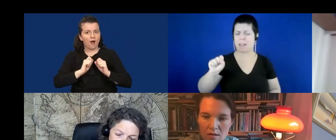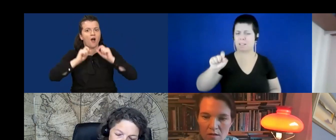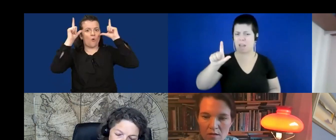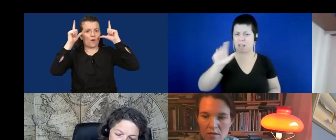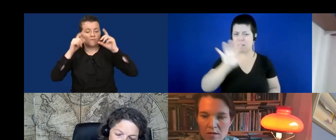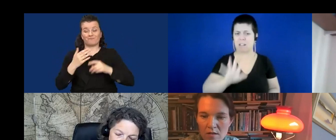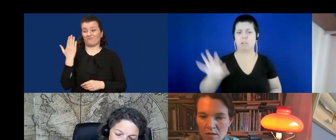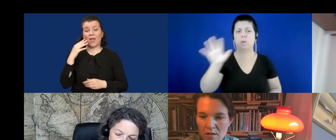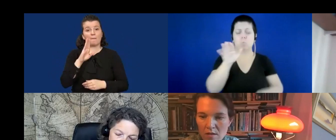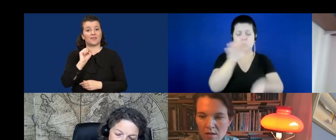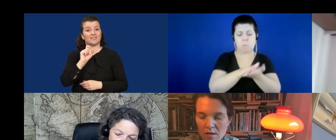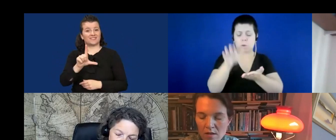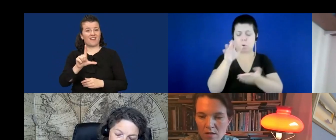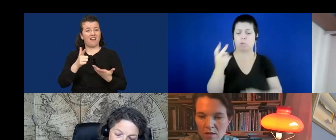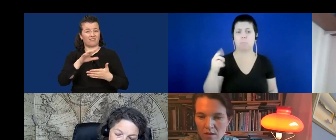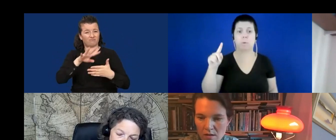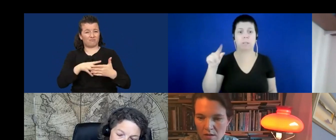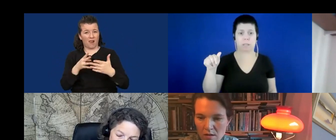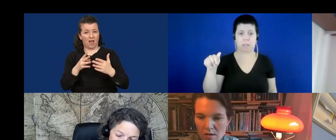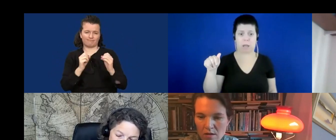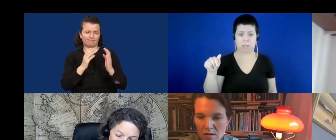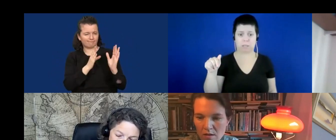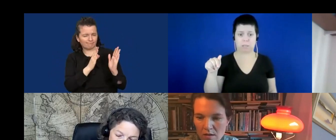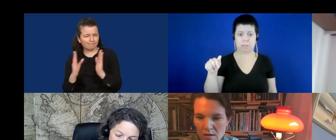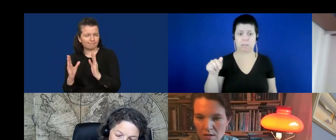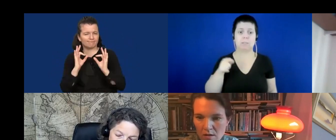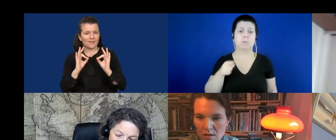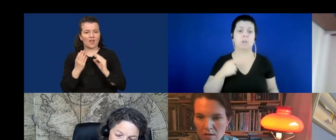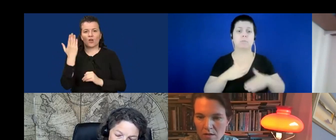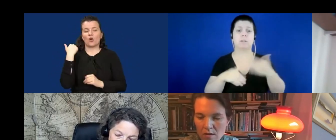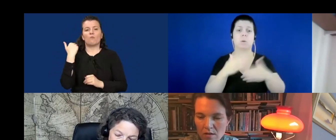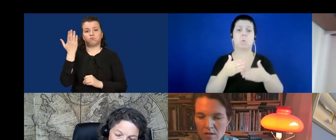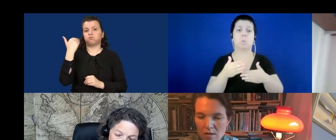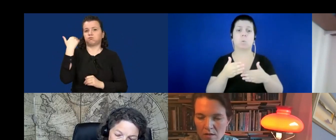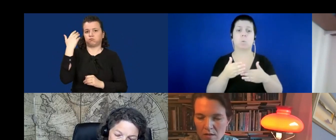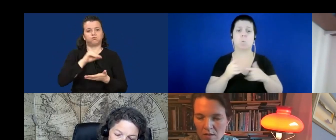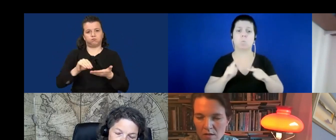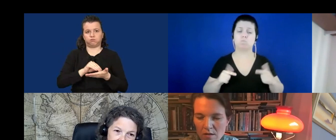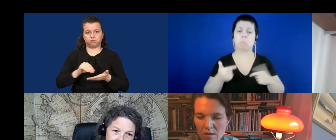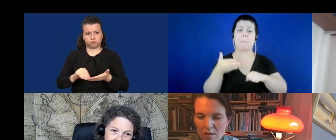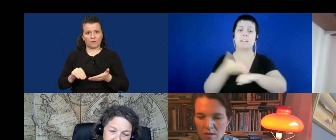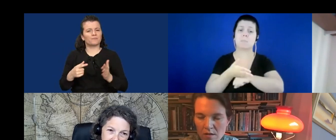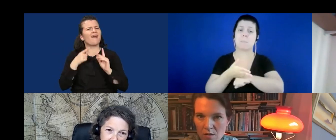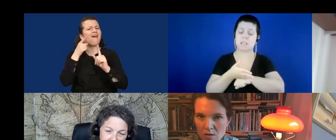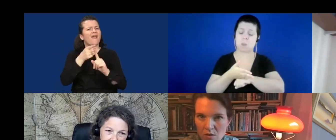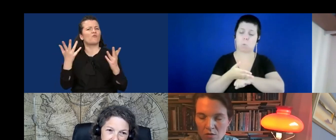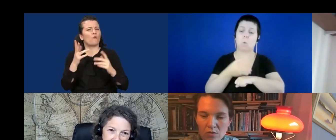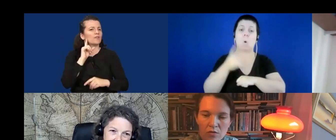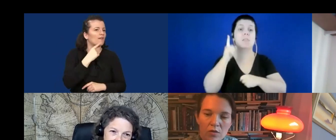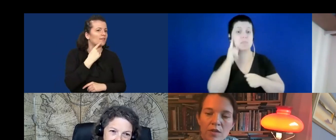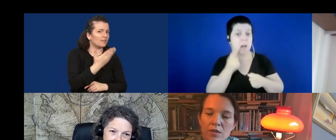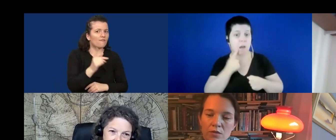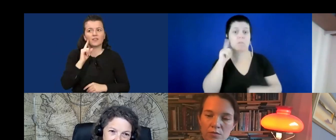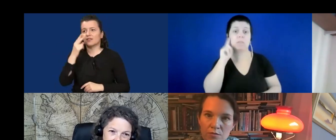2017 and was developed with active participation of deaf and deaf-blind BSL users who worked with